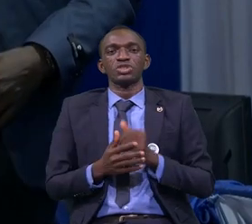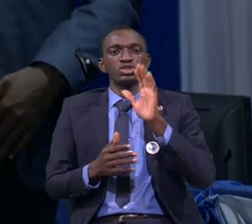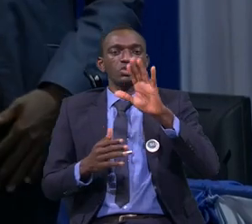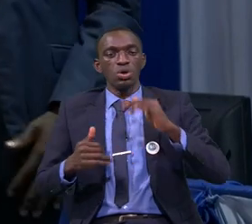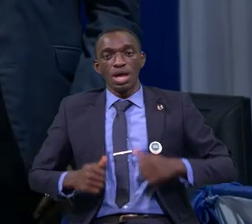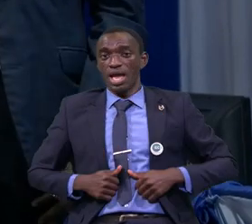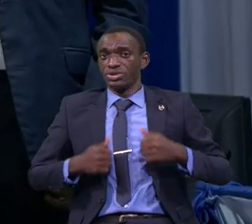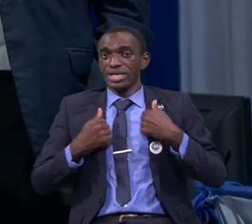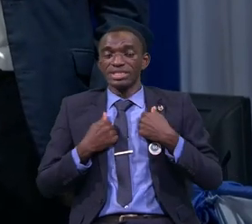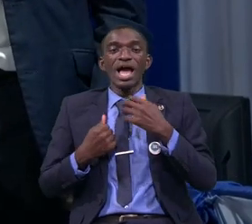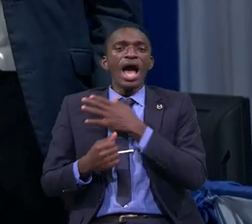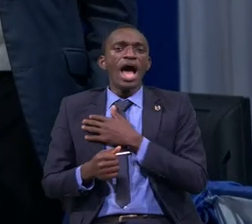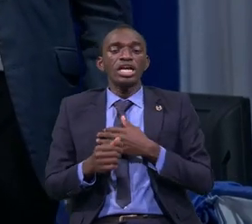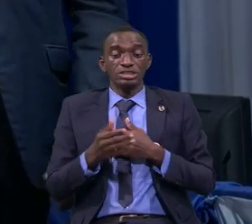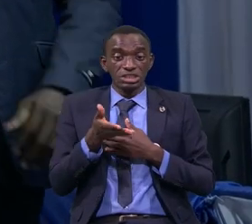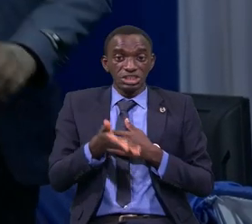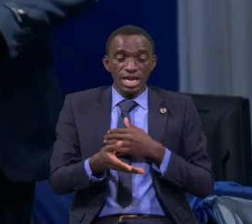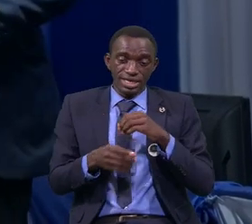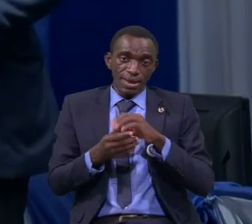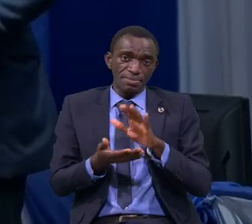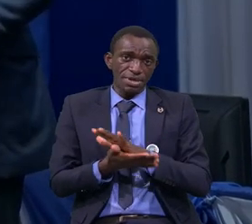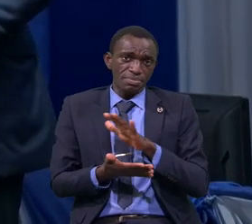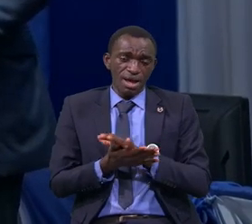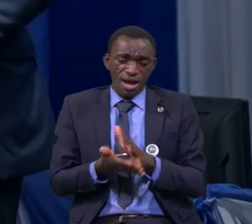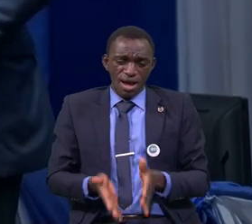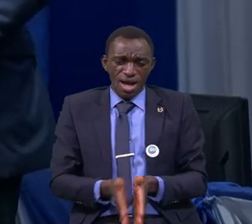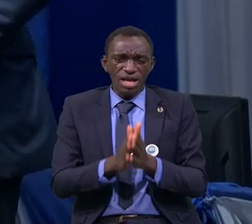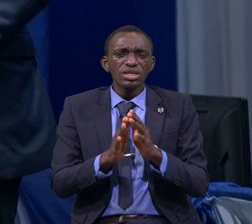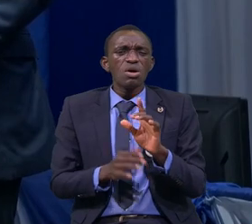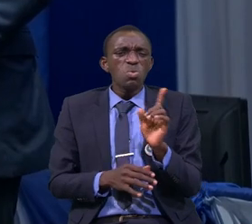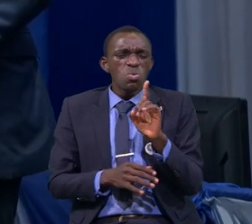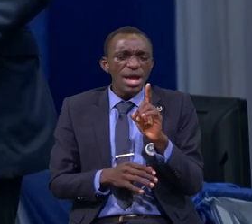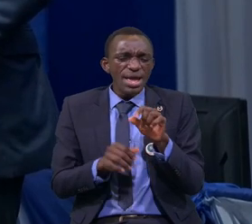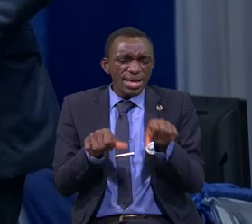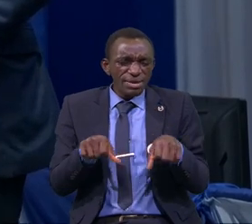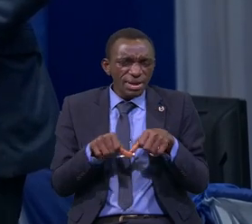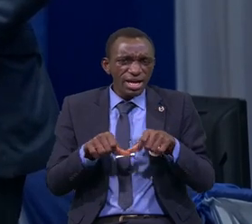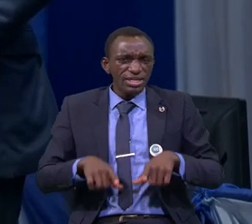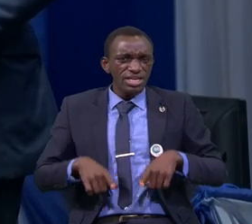And there is a place there that asks your region of residence.